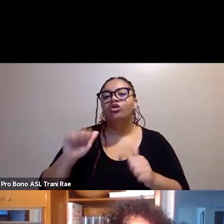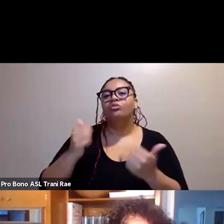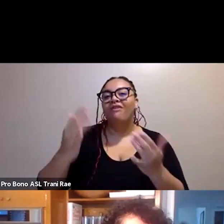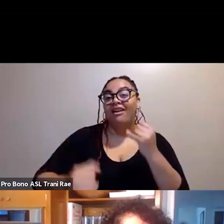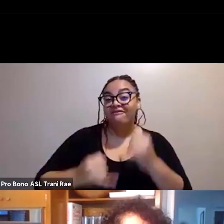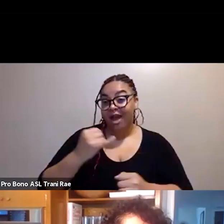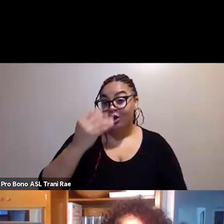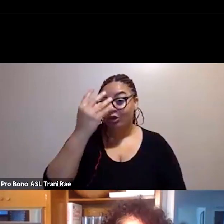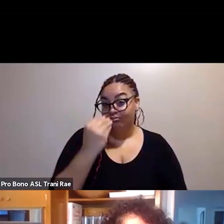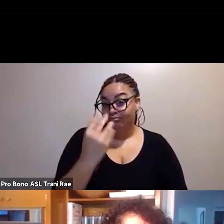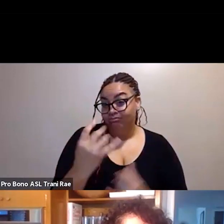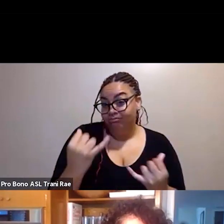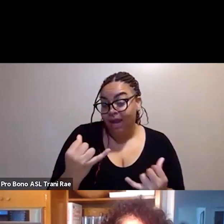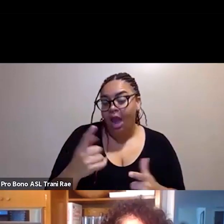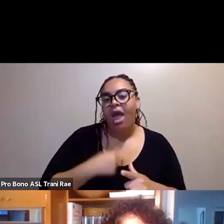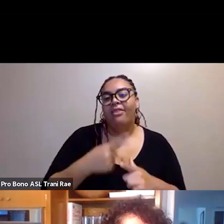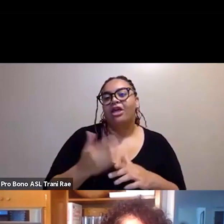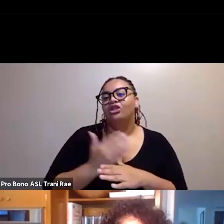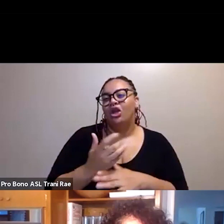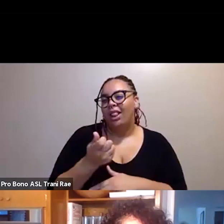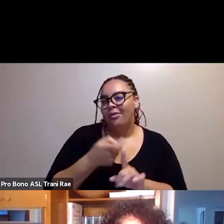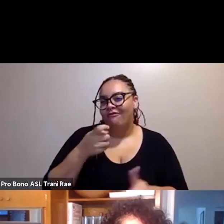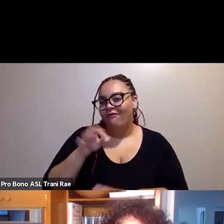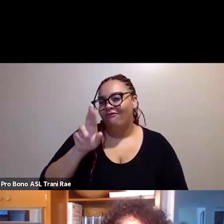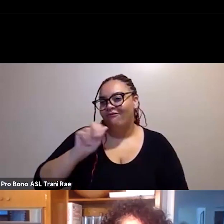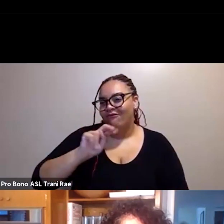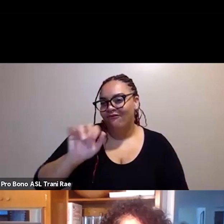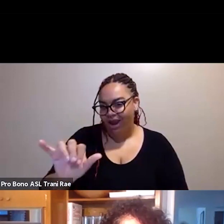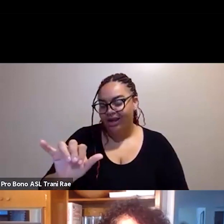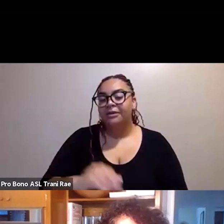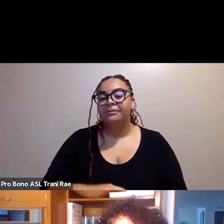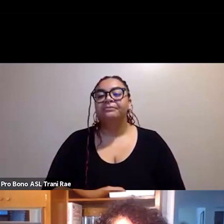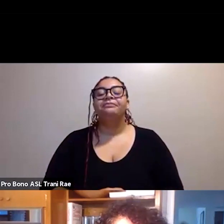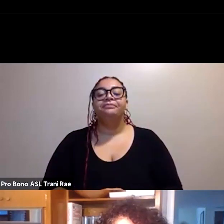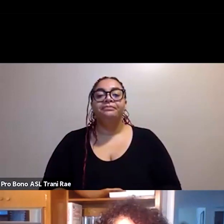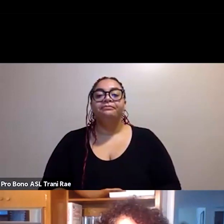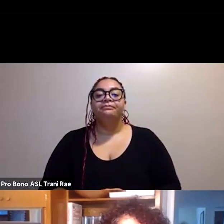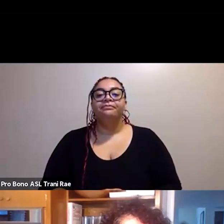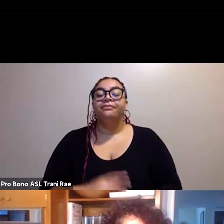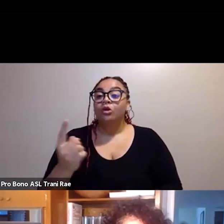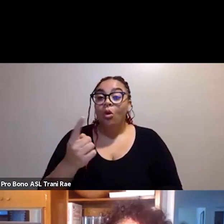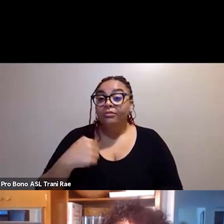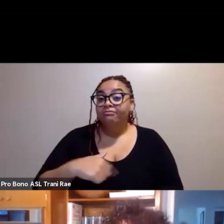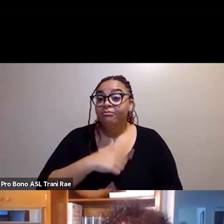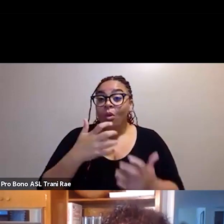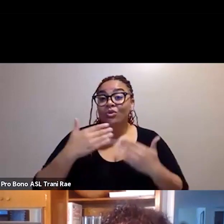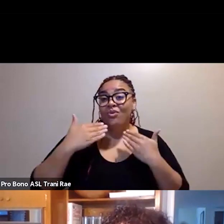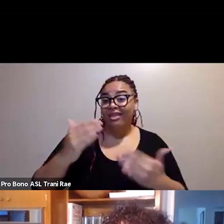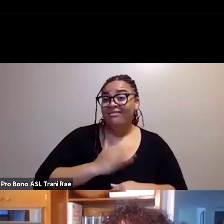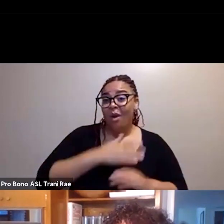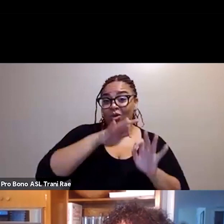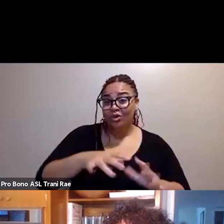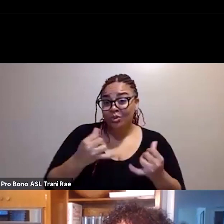now, and then share one last bit from Frannie. So just as always, we want to thank our interpreters